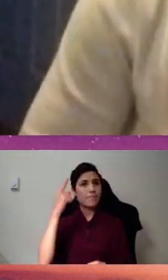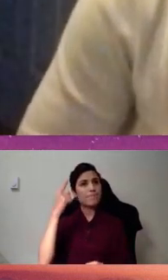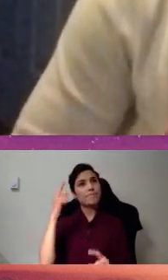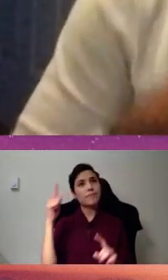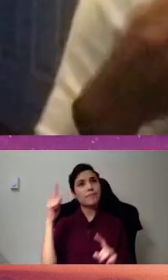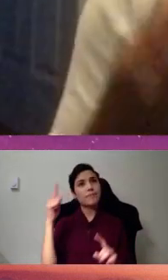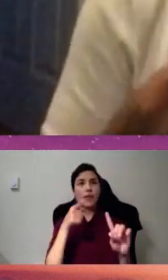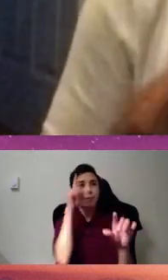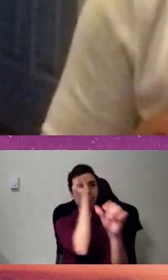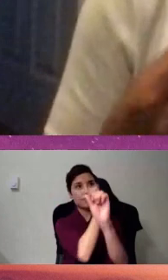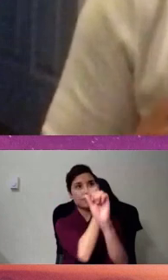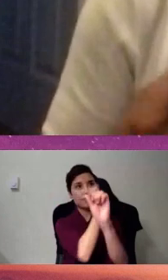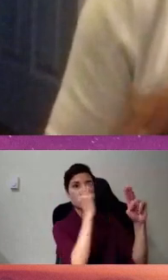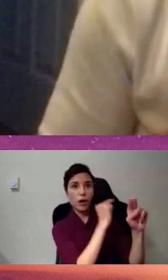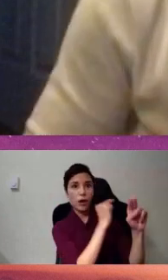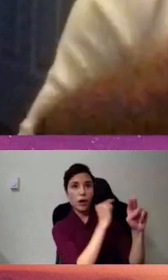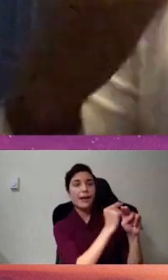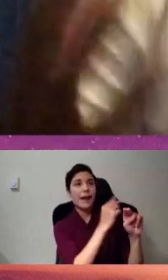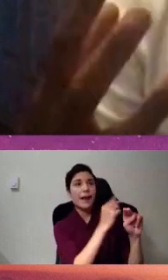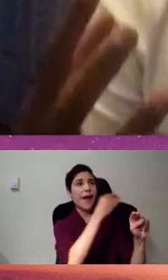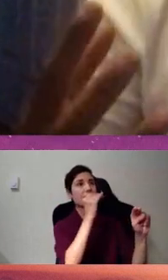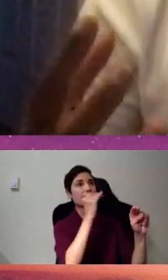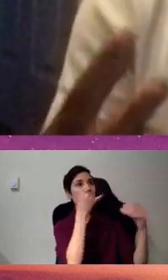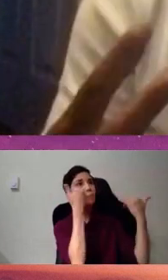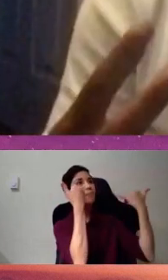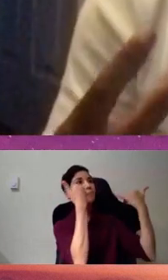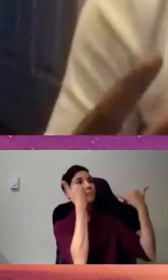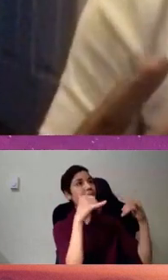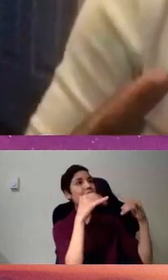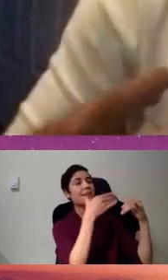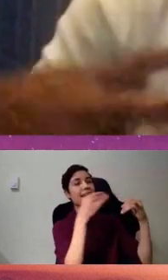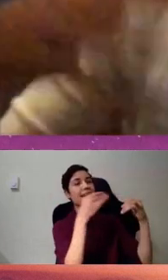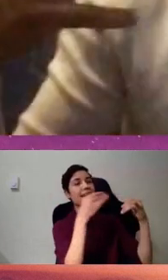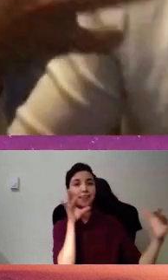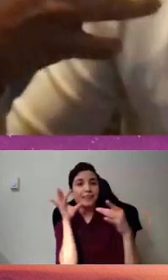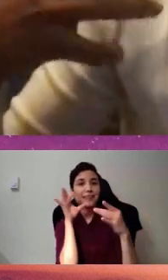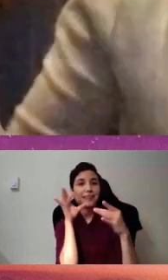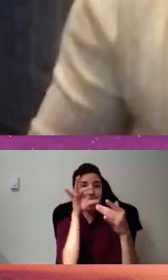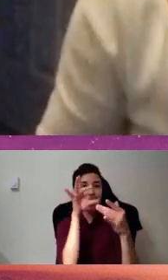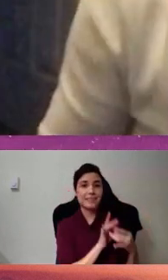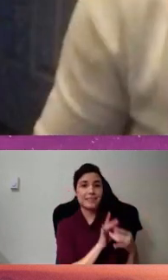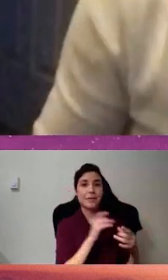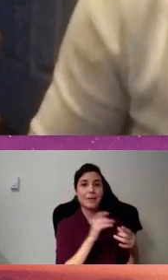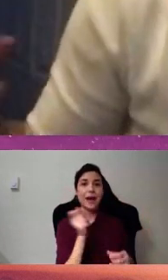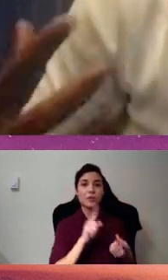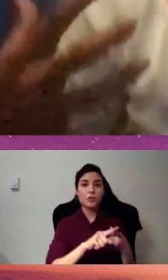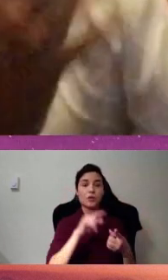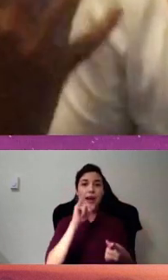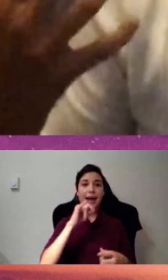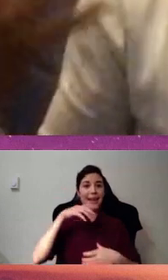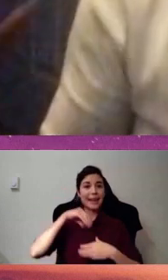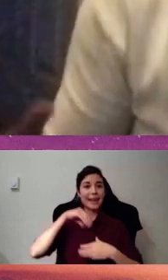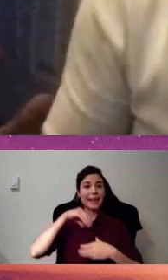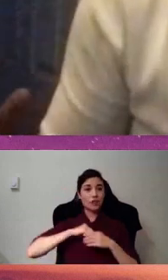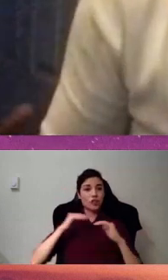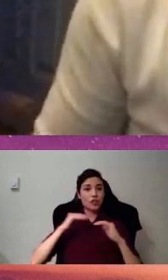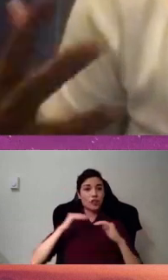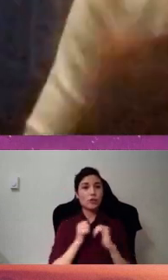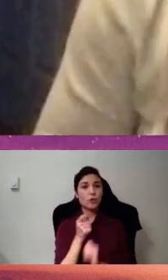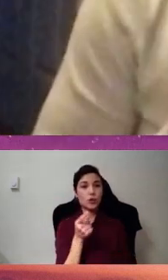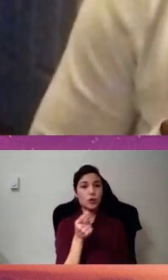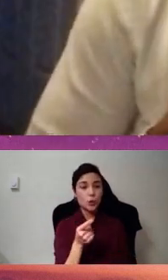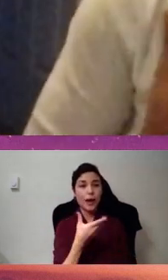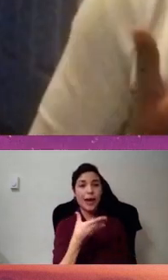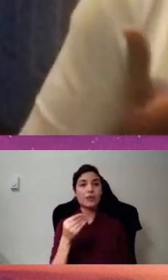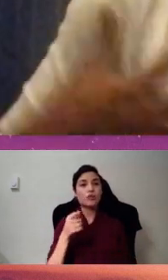inner child that's always with you is a really, really important part of that healing process and finding that balance and avoiding burnout. So